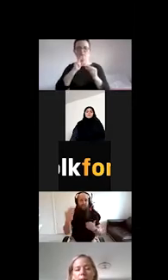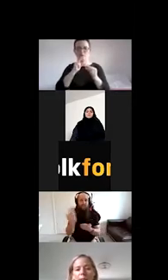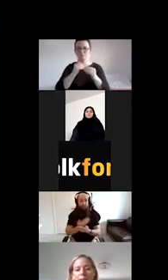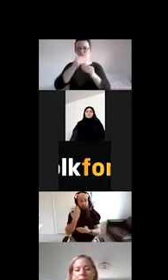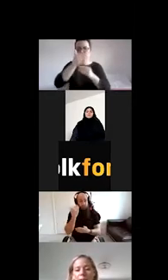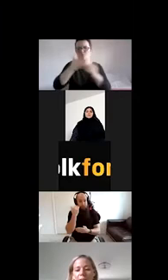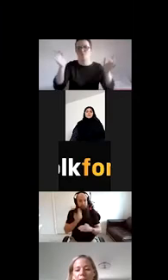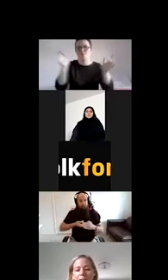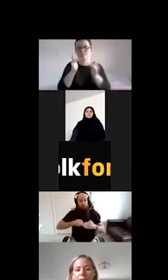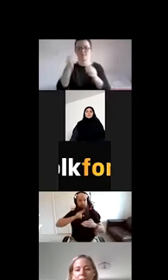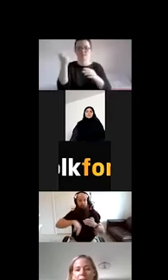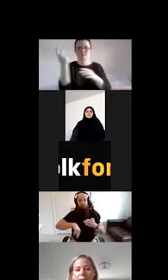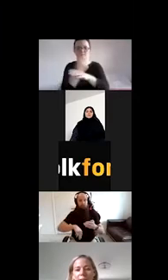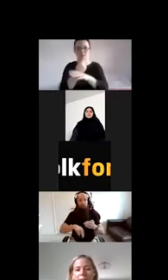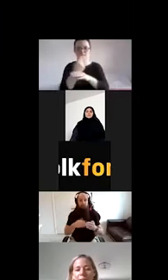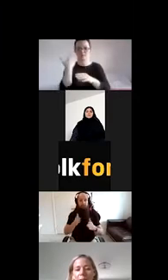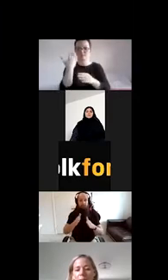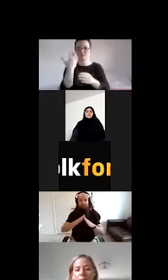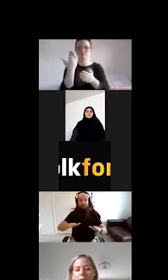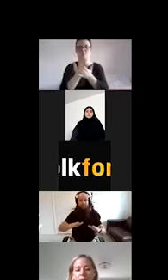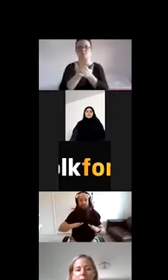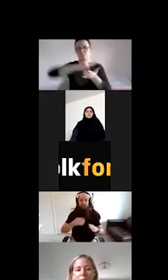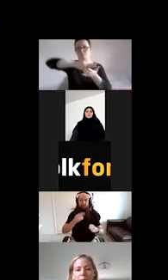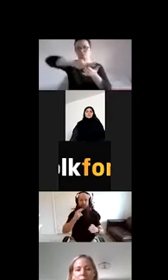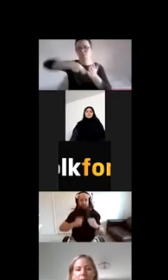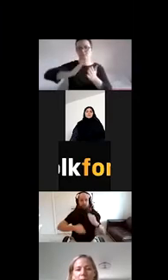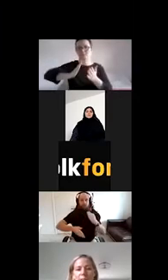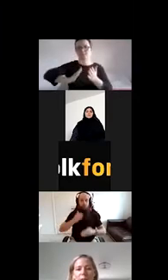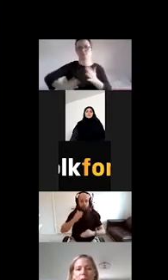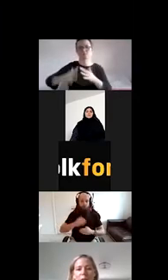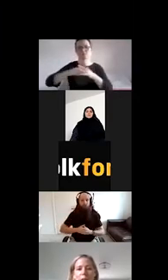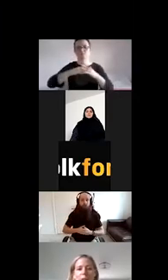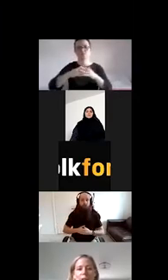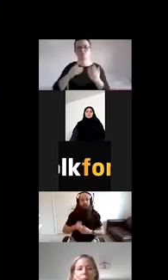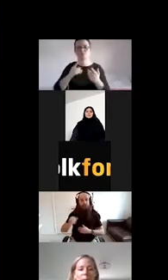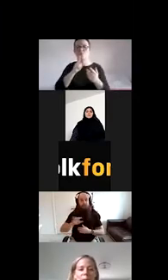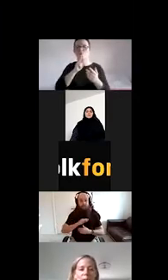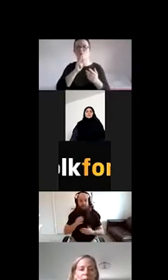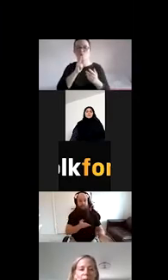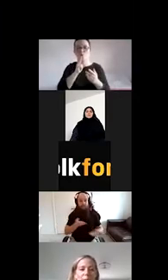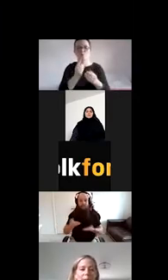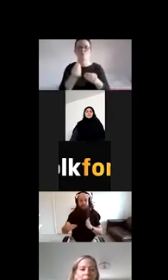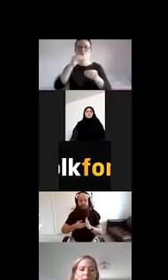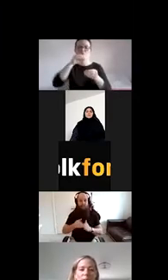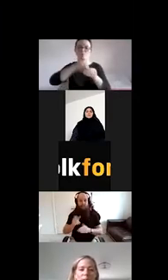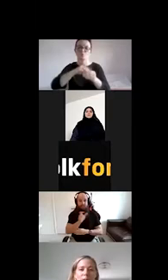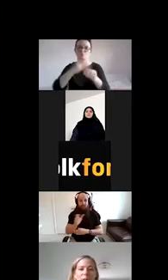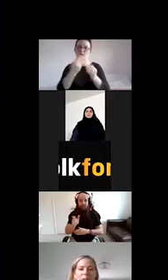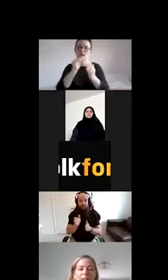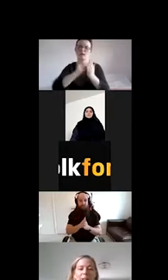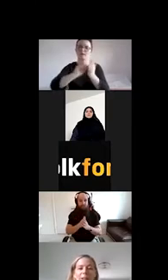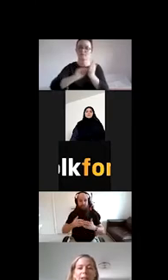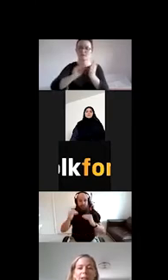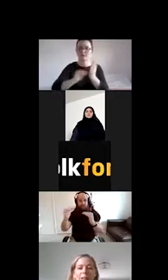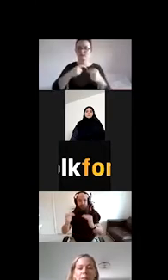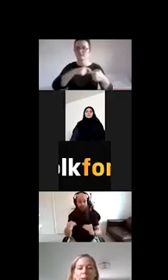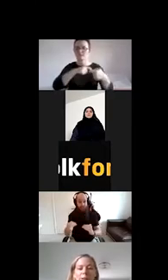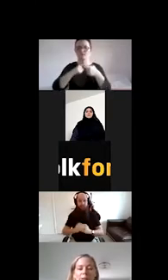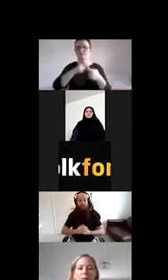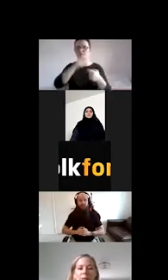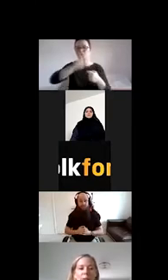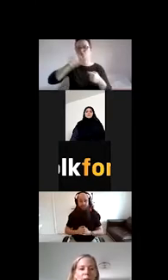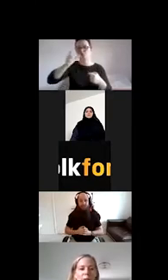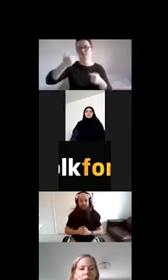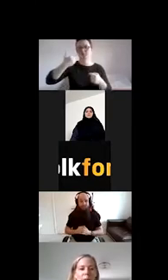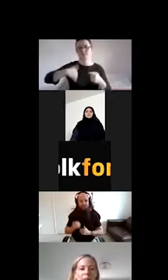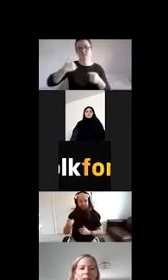agreement that actually includes some references to persons with disabilities, which I will speak